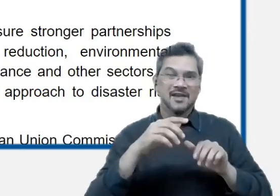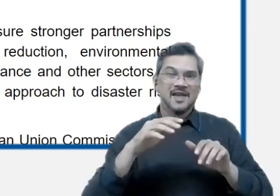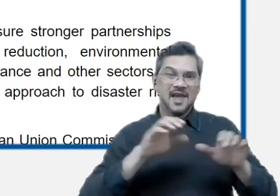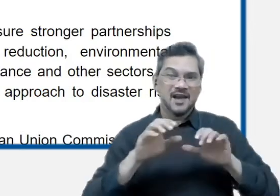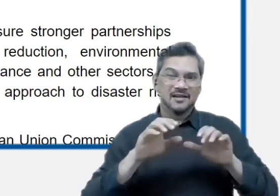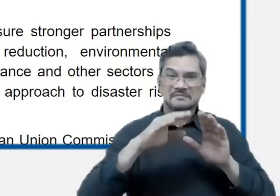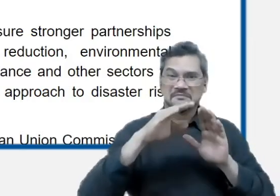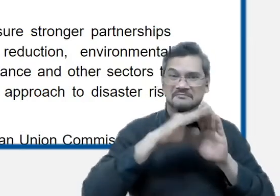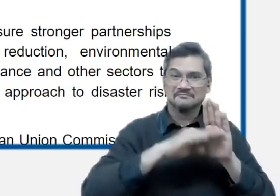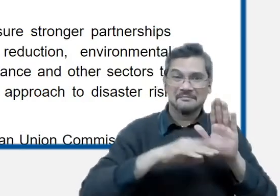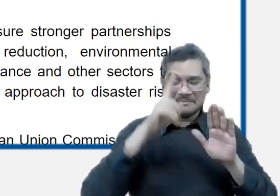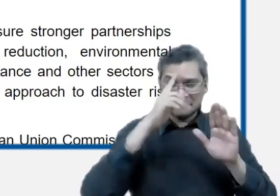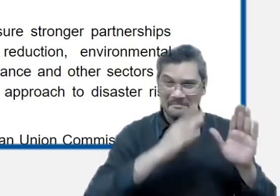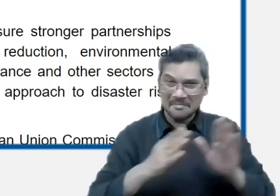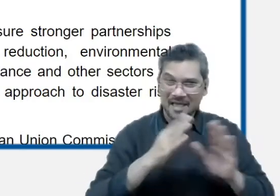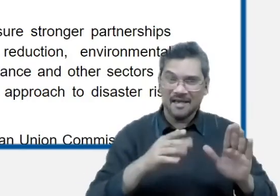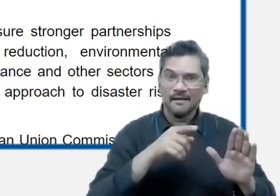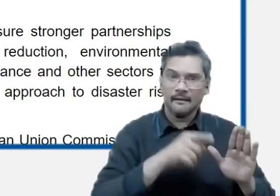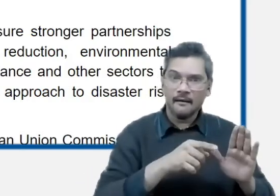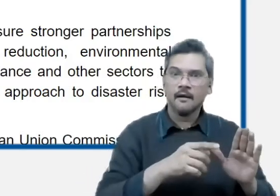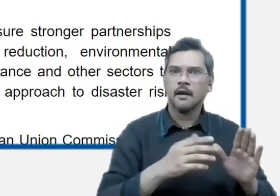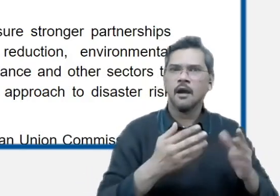key instruments for building resilience.